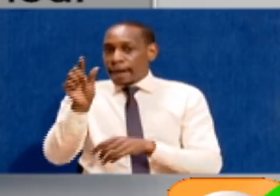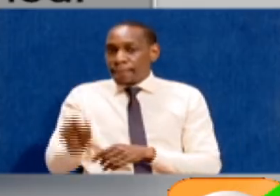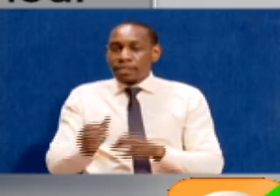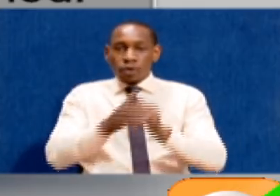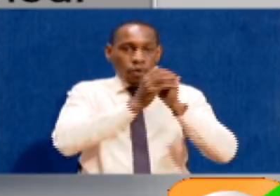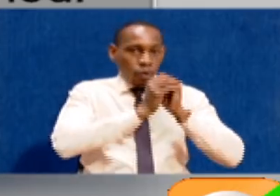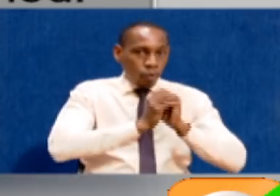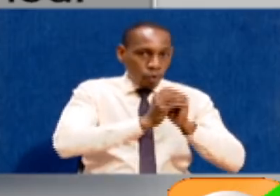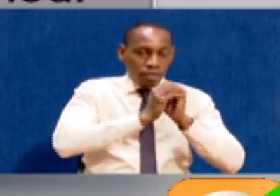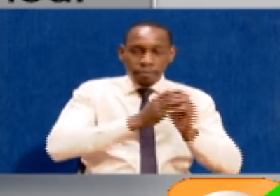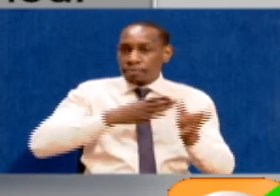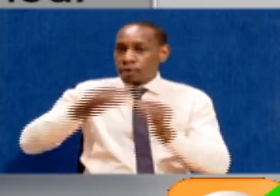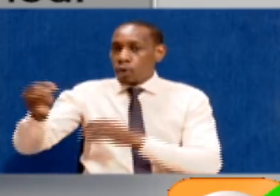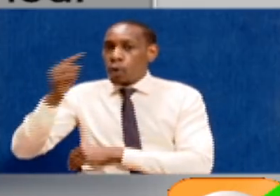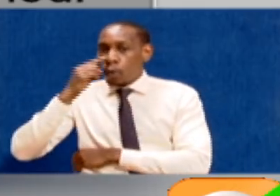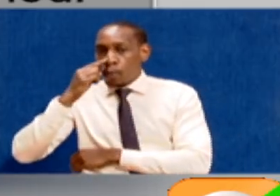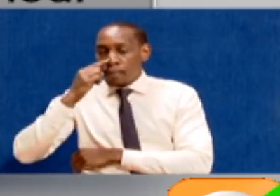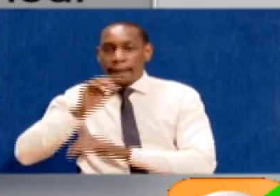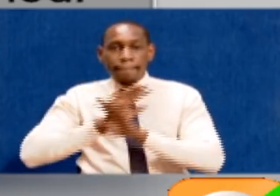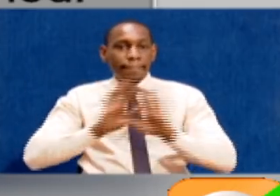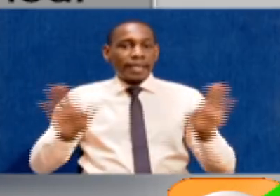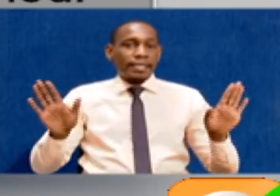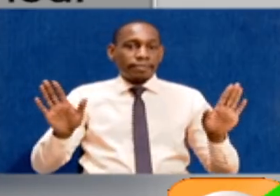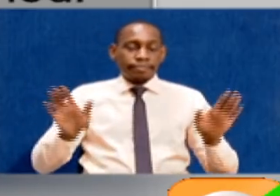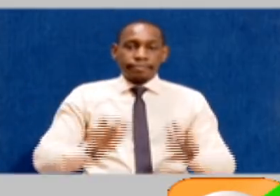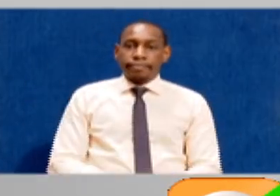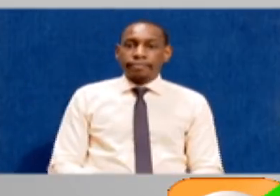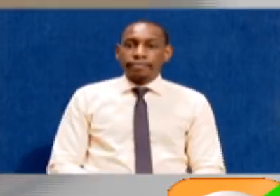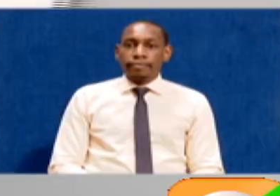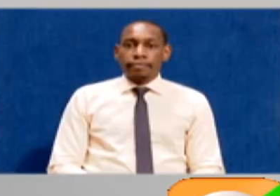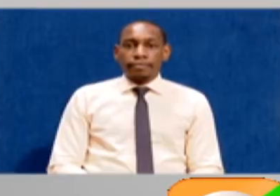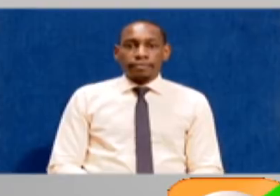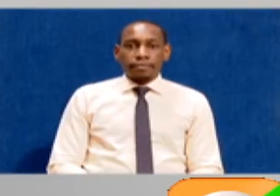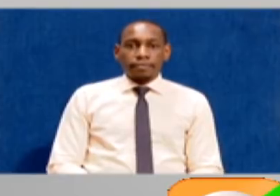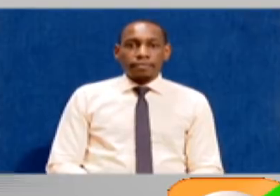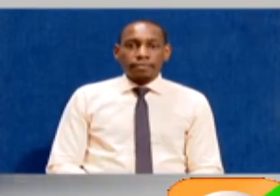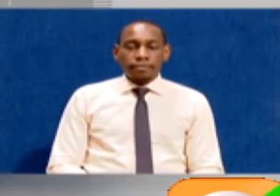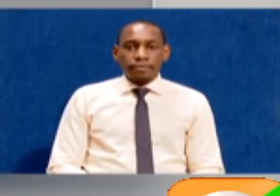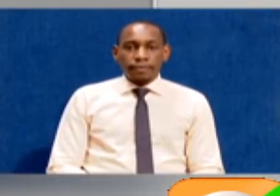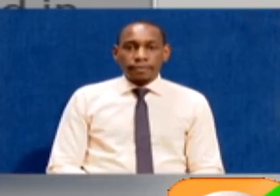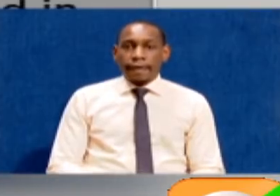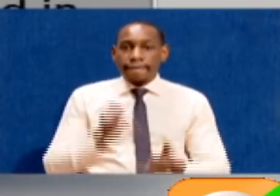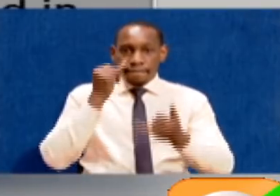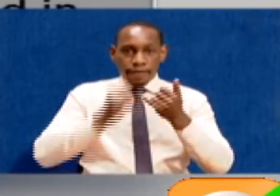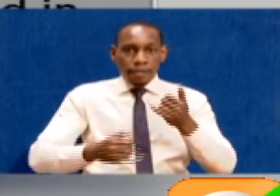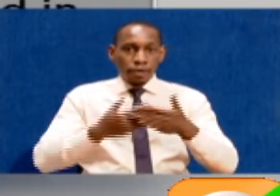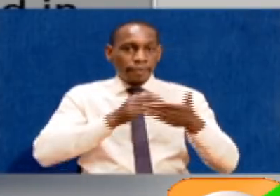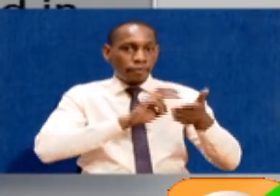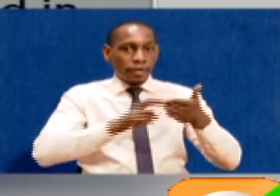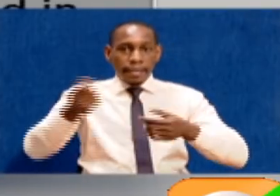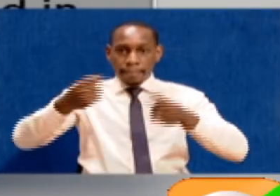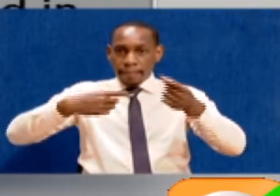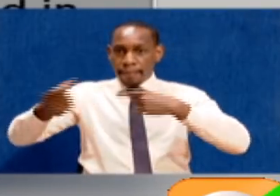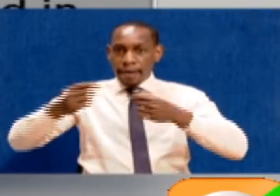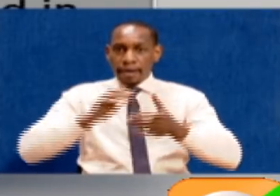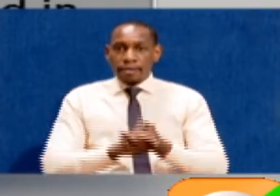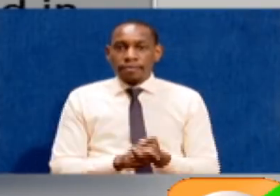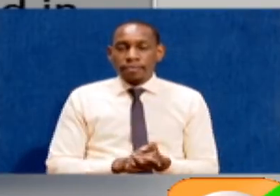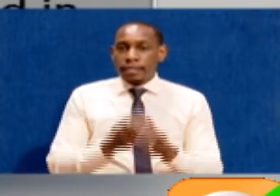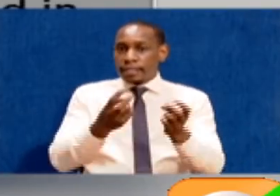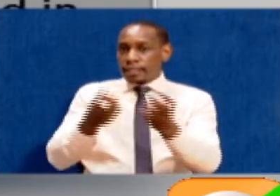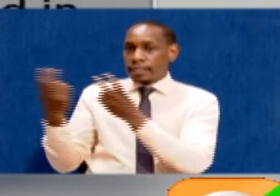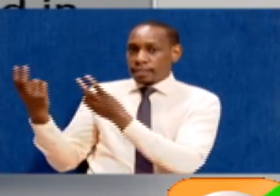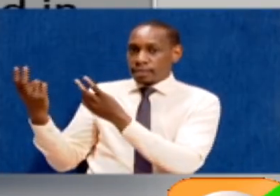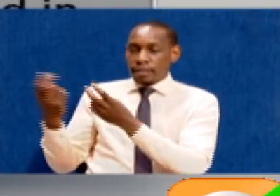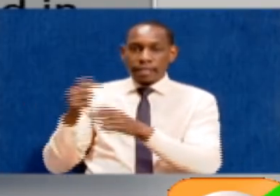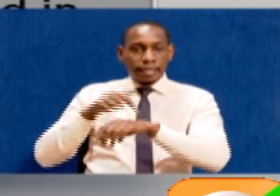congregant. Worship and go home. Period. Okay. What else do we... Let's take one more before I read your SMSs. Abednego